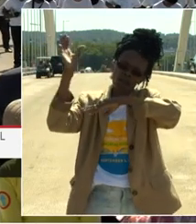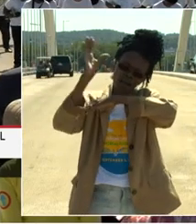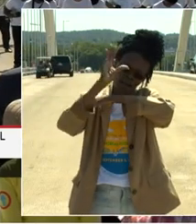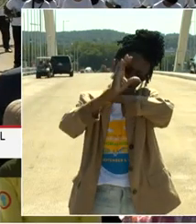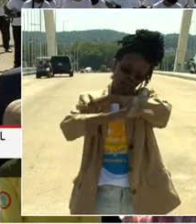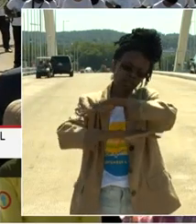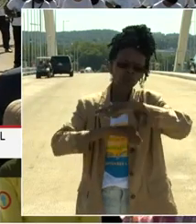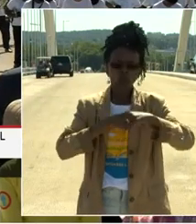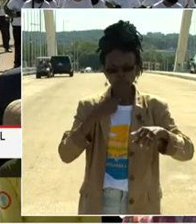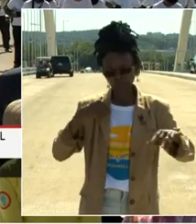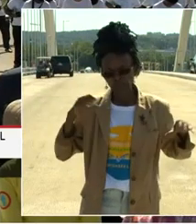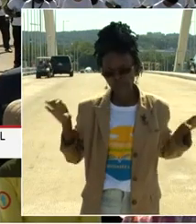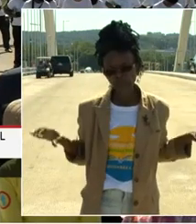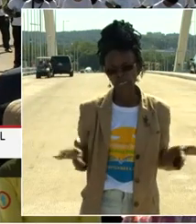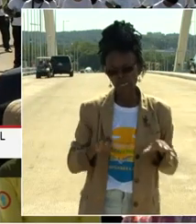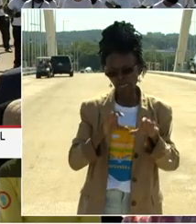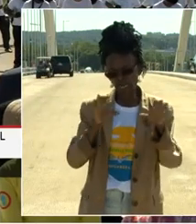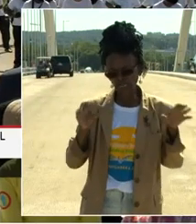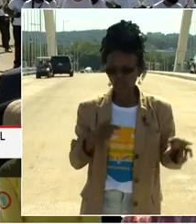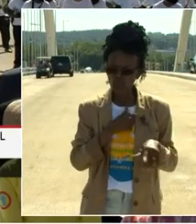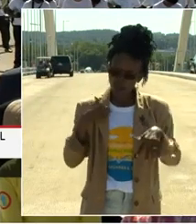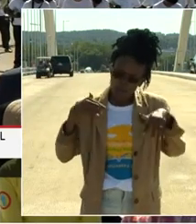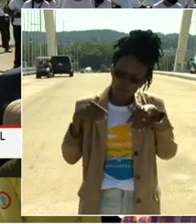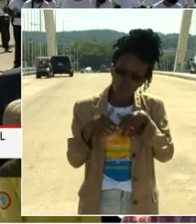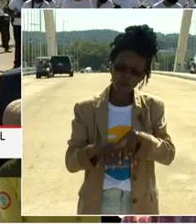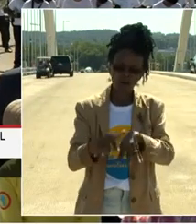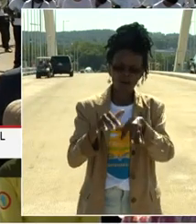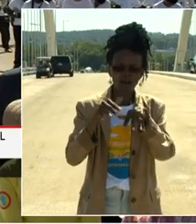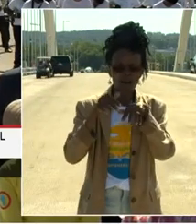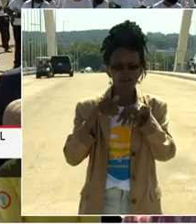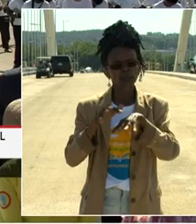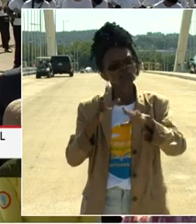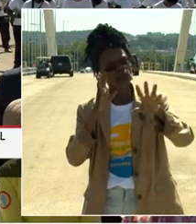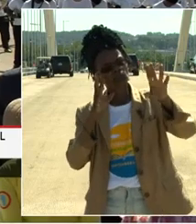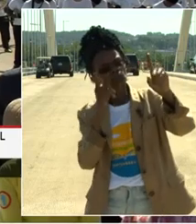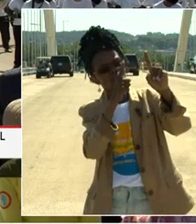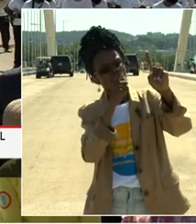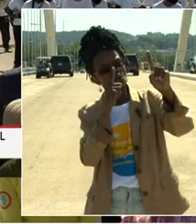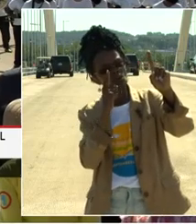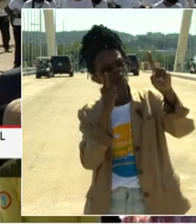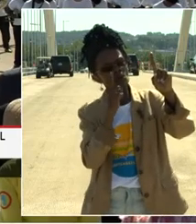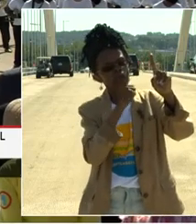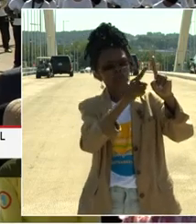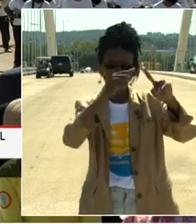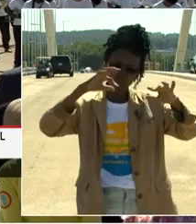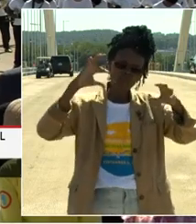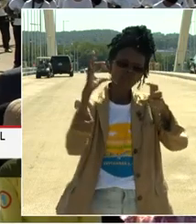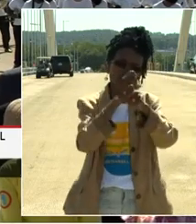march on till victory